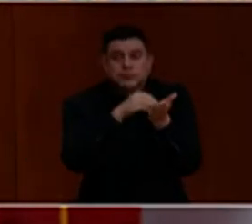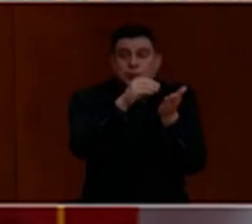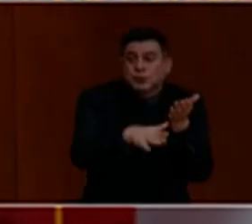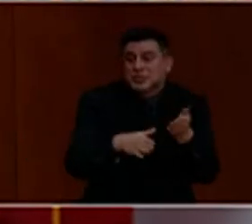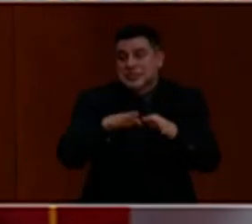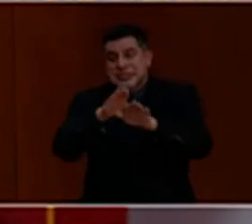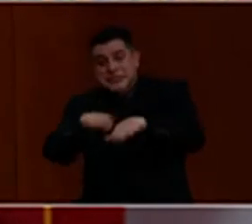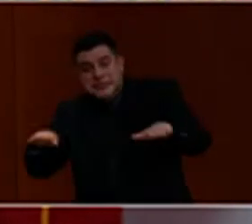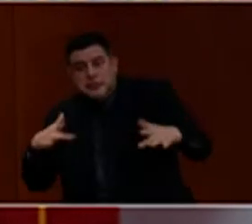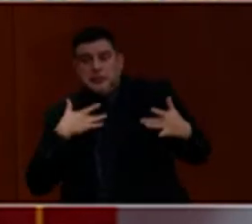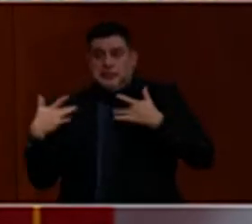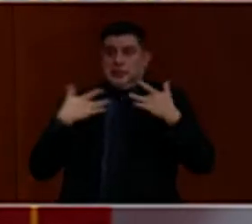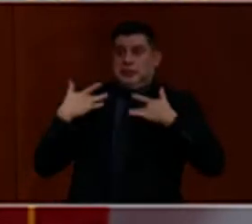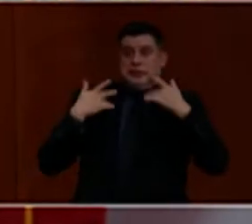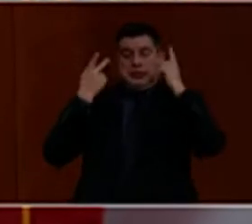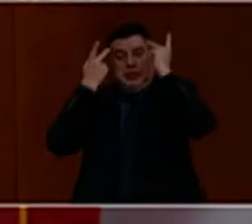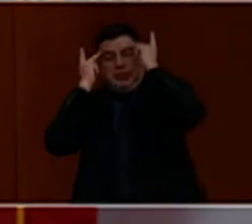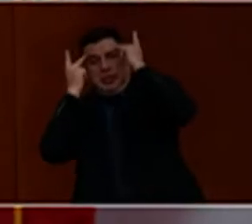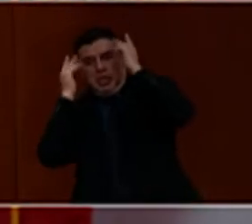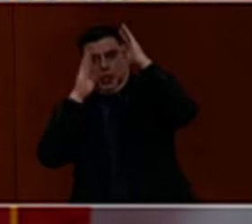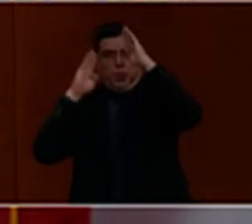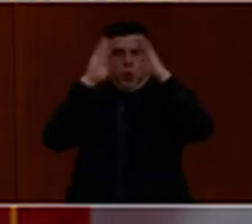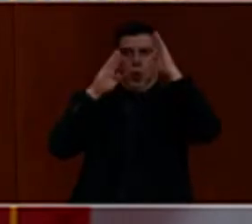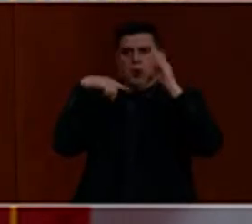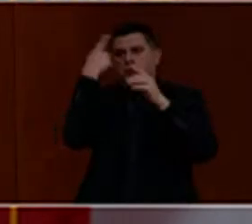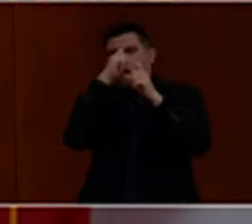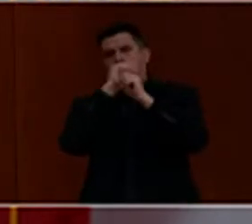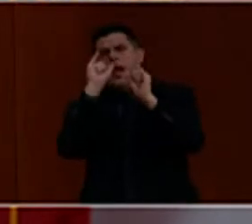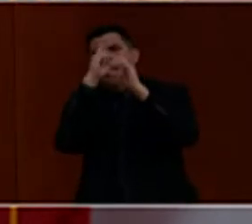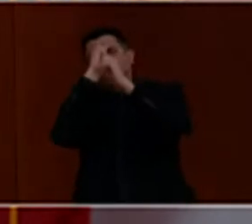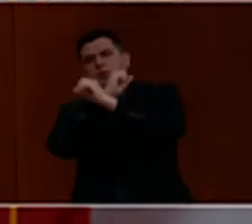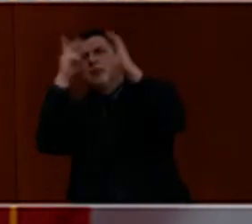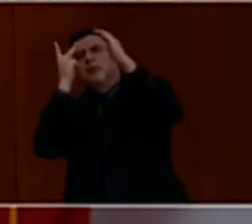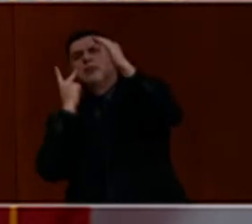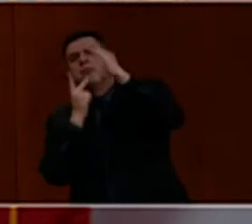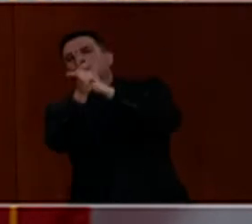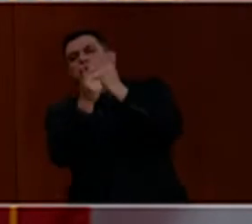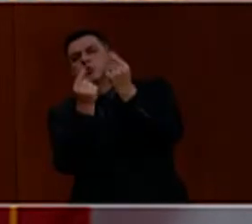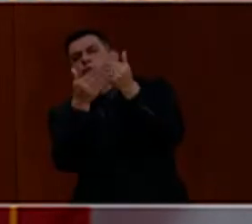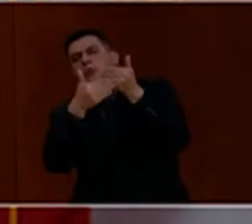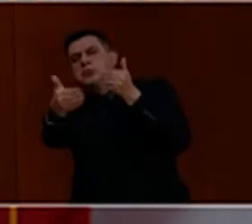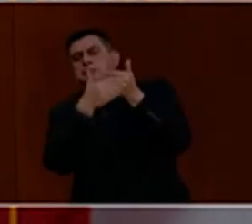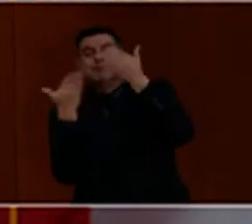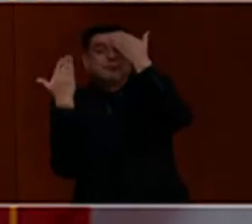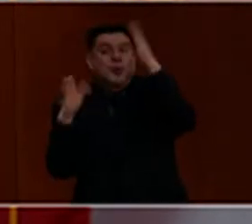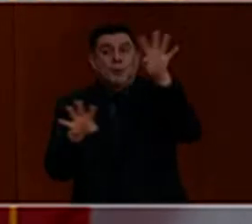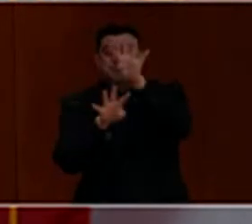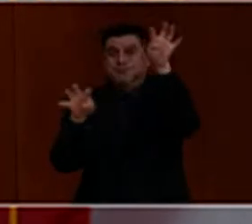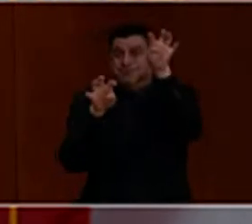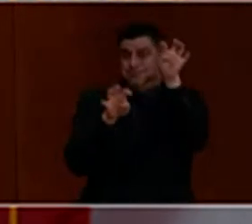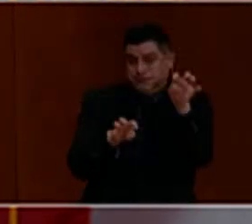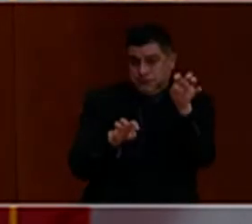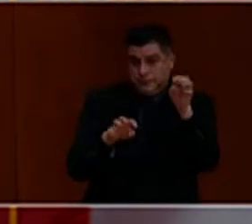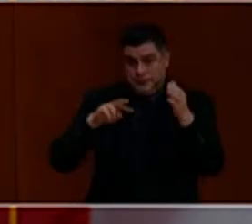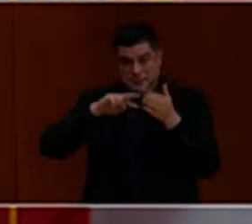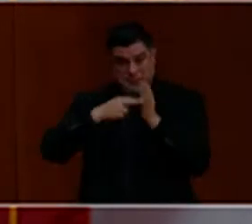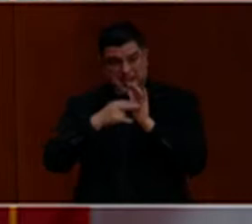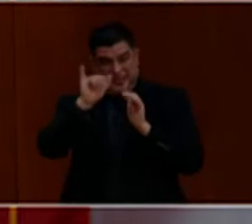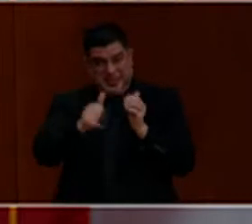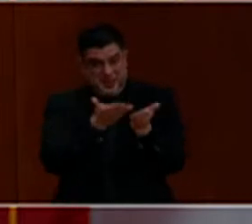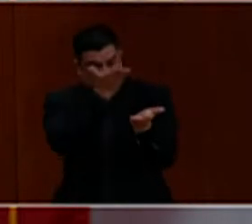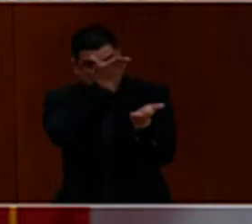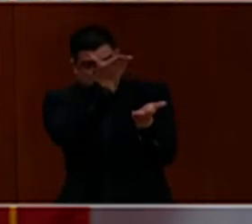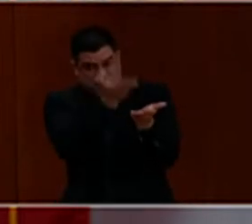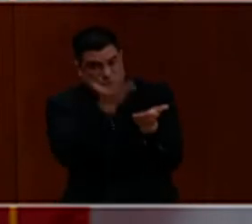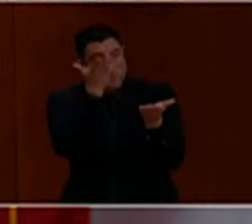time processing what is going on, and I think one of the things that your story really illuminates to so many people is just that of hope. You know, we should never give up hope. We